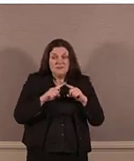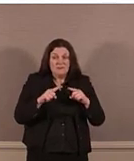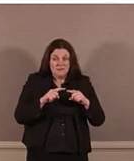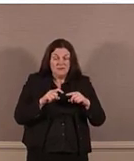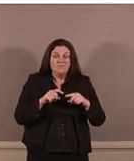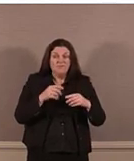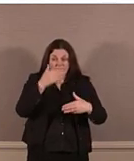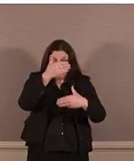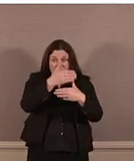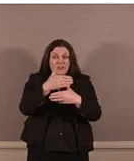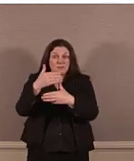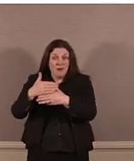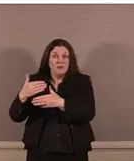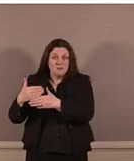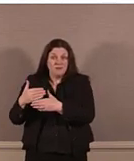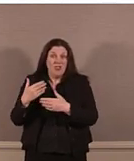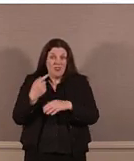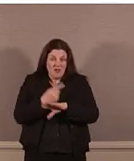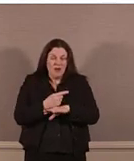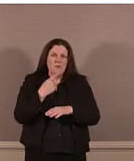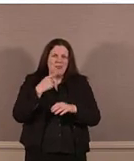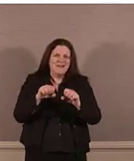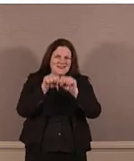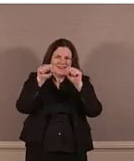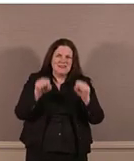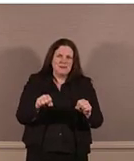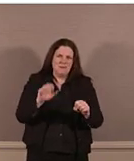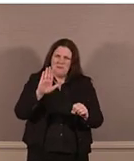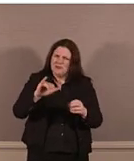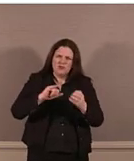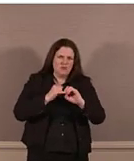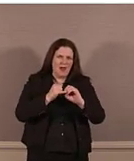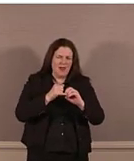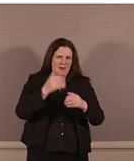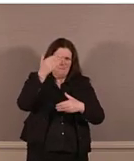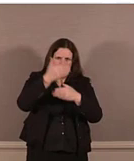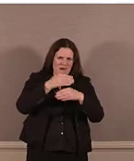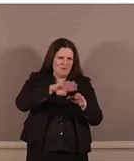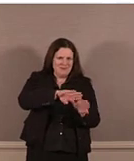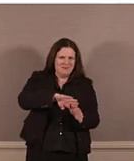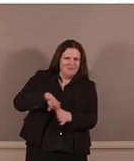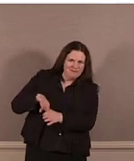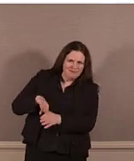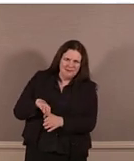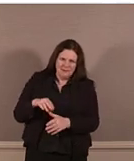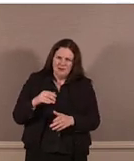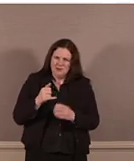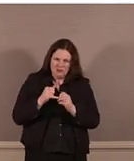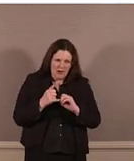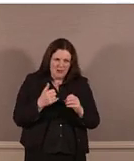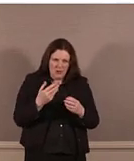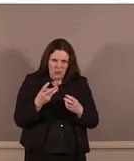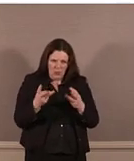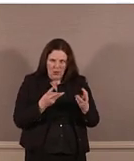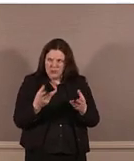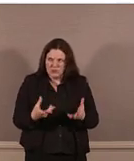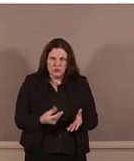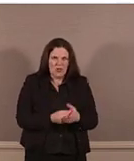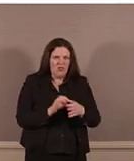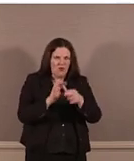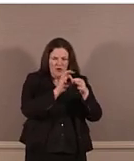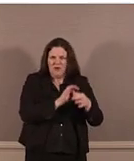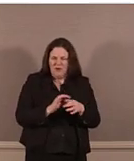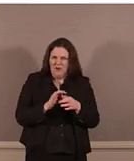we'll have to overcome, but the system must try and overcome those barriers and work as one to ensure